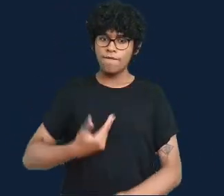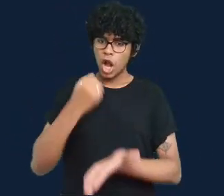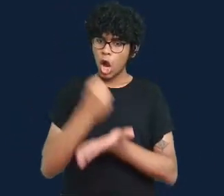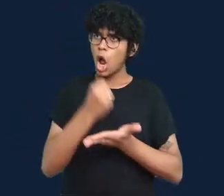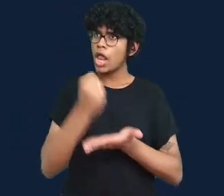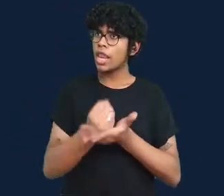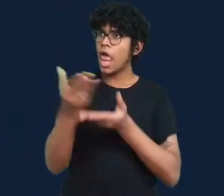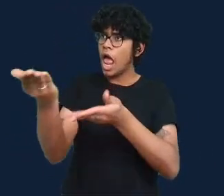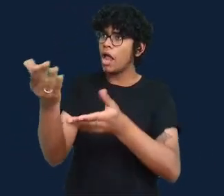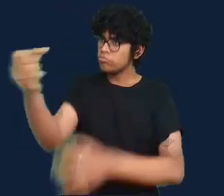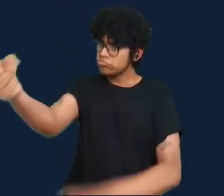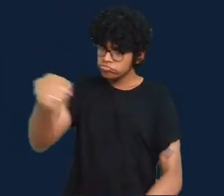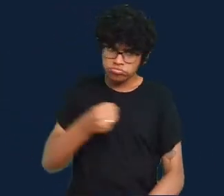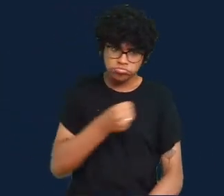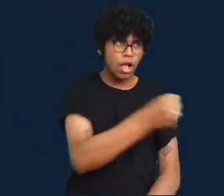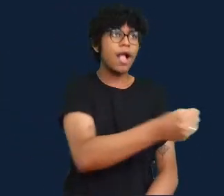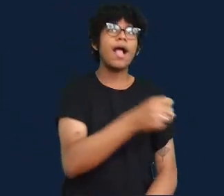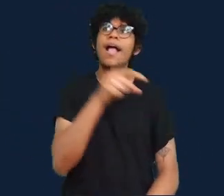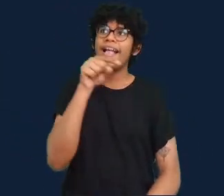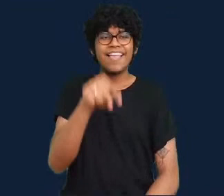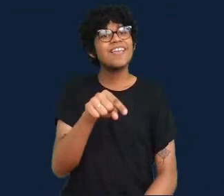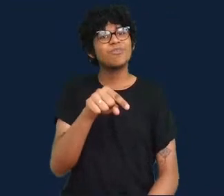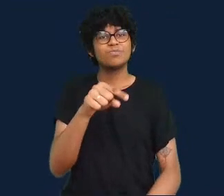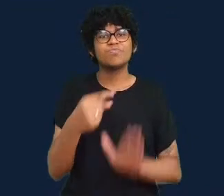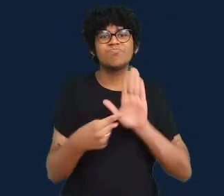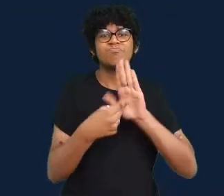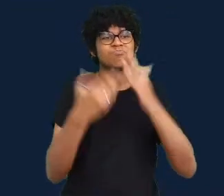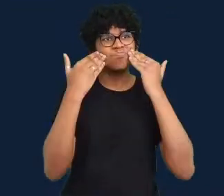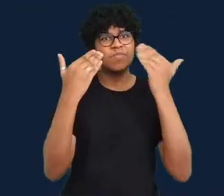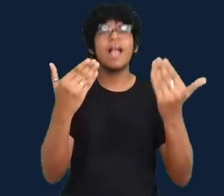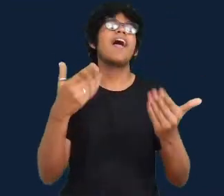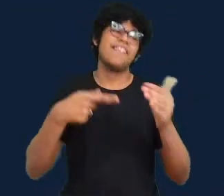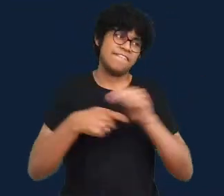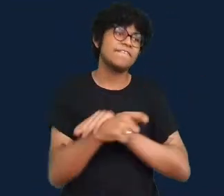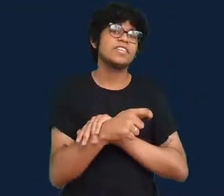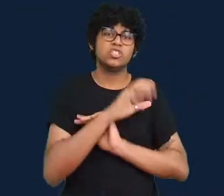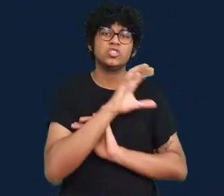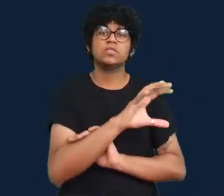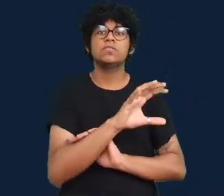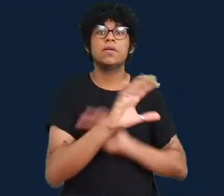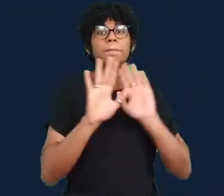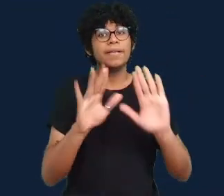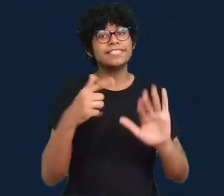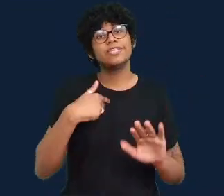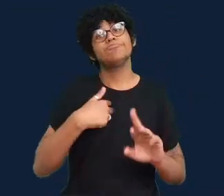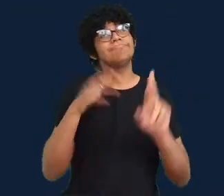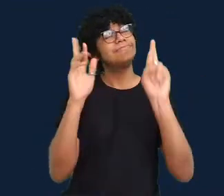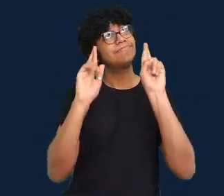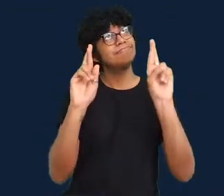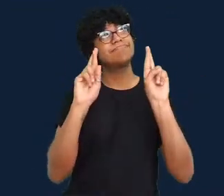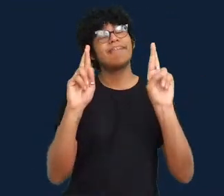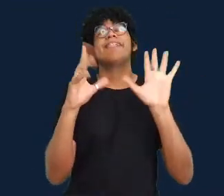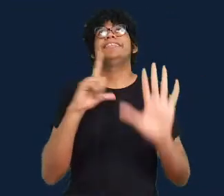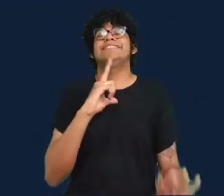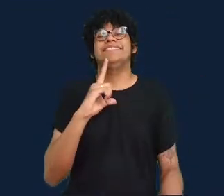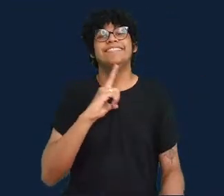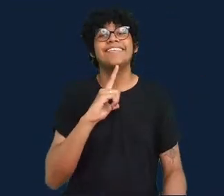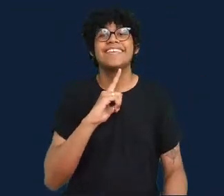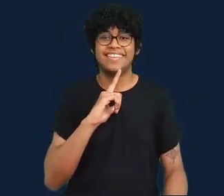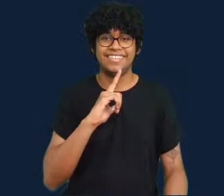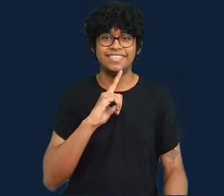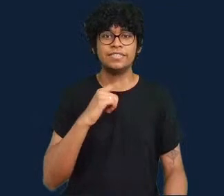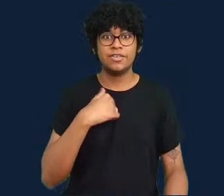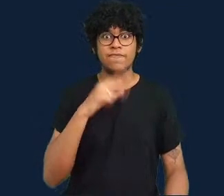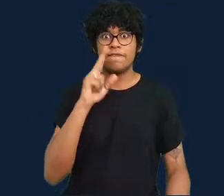So yeah, but I'm hopeful. I think is another thing that happened during COVID was that as more